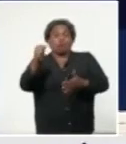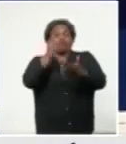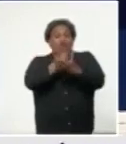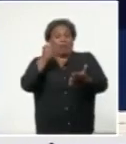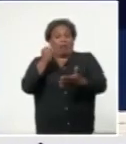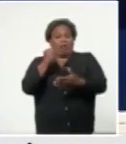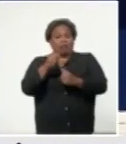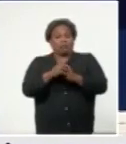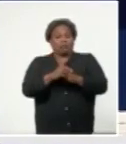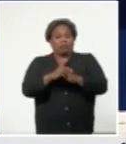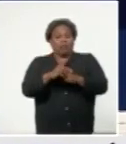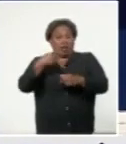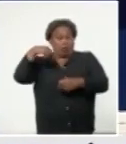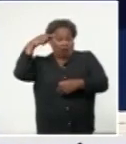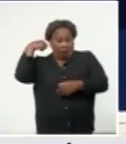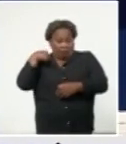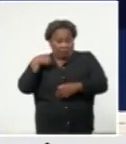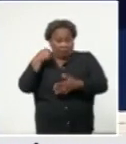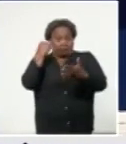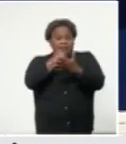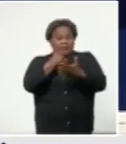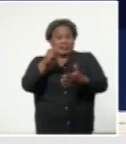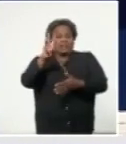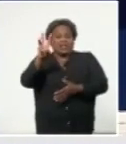to COVID-19, for a cumulative of